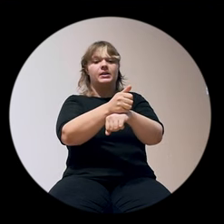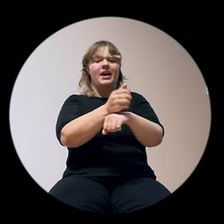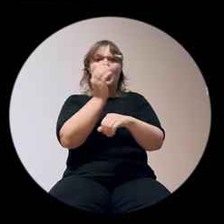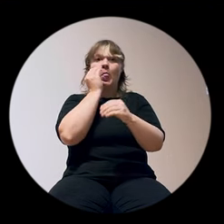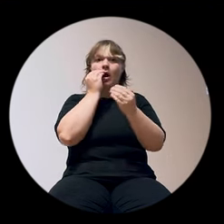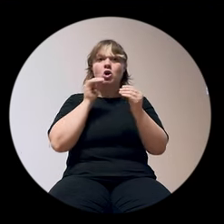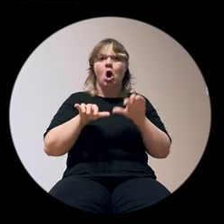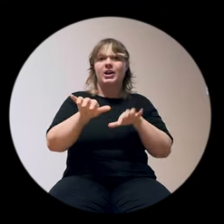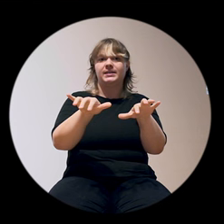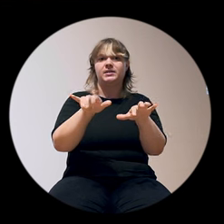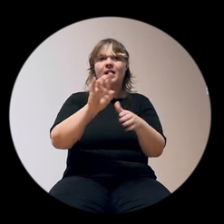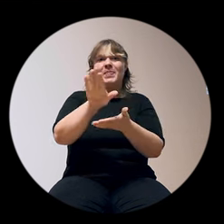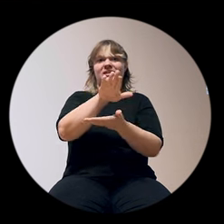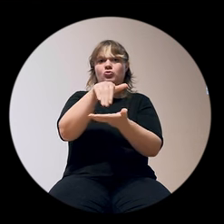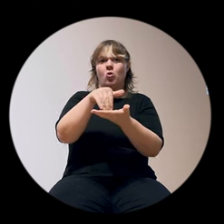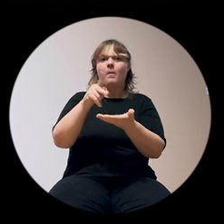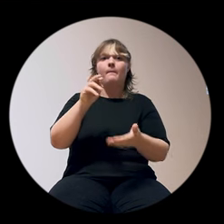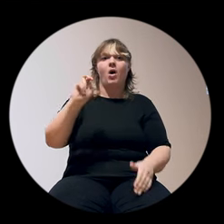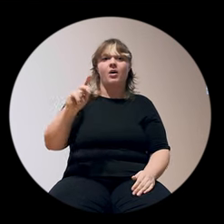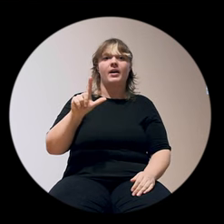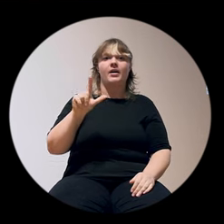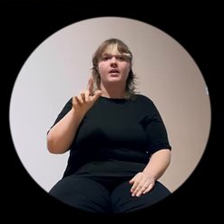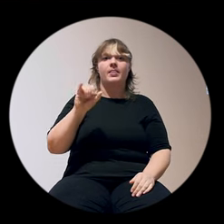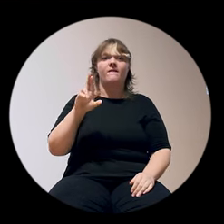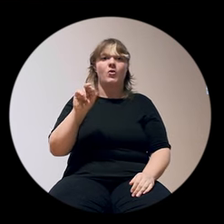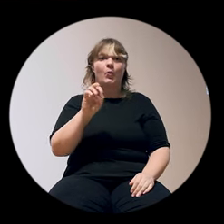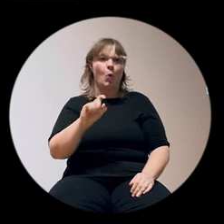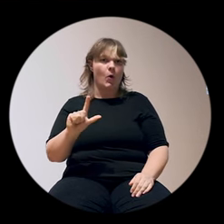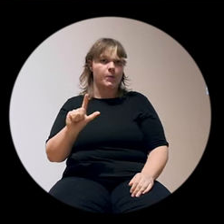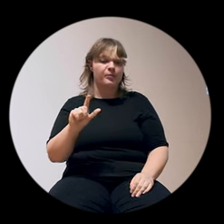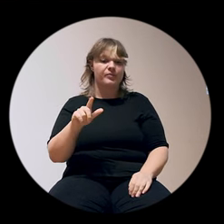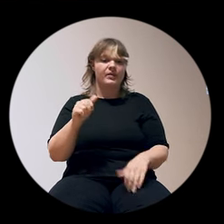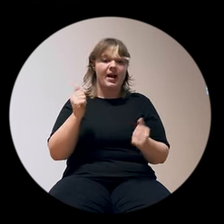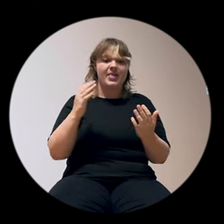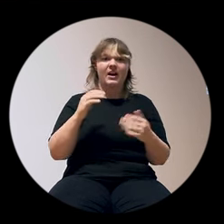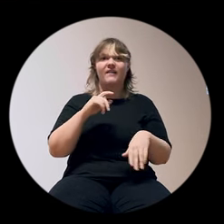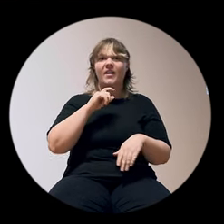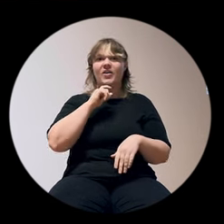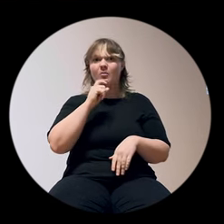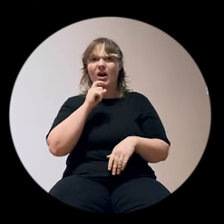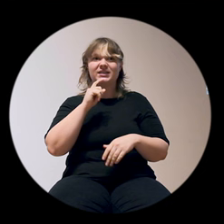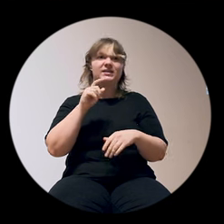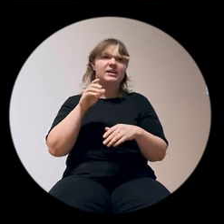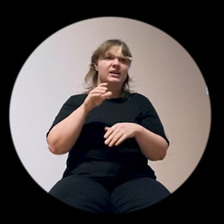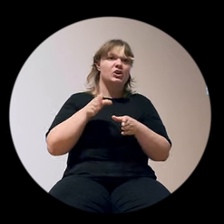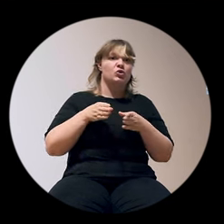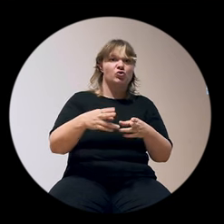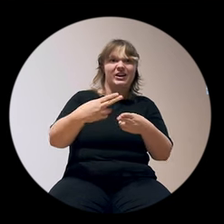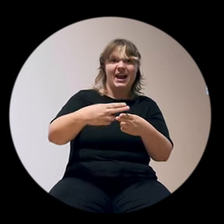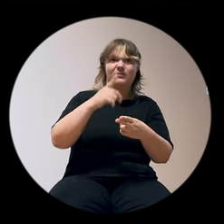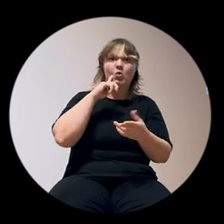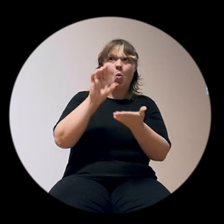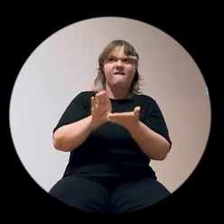gardens here at one of the central parks in Liverpool. A lot of the bronzes and street names in Liverpool were funded